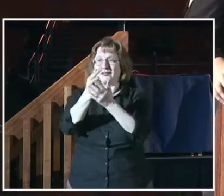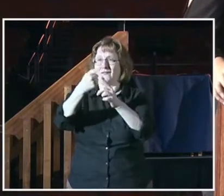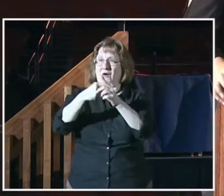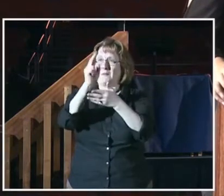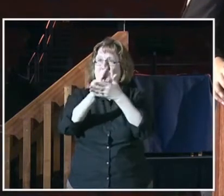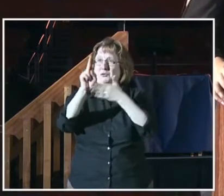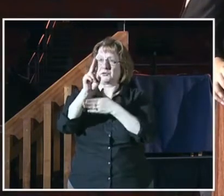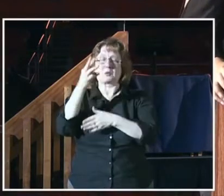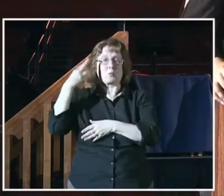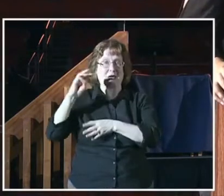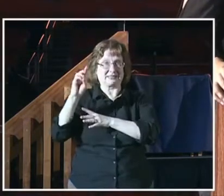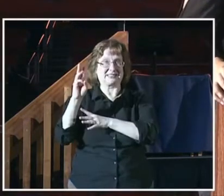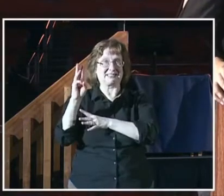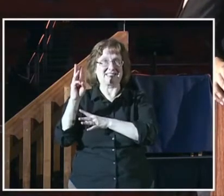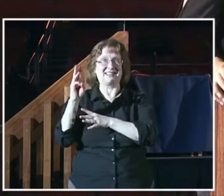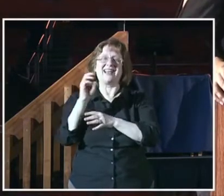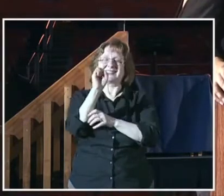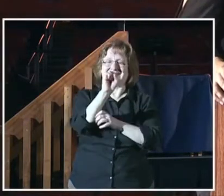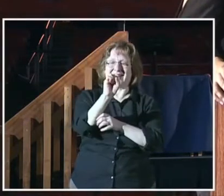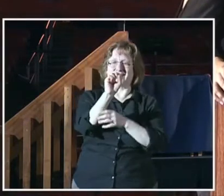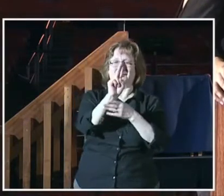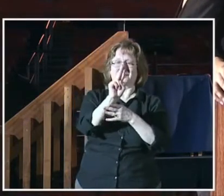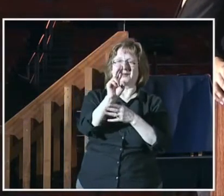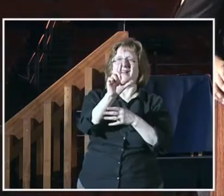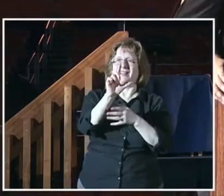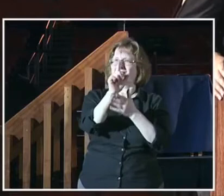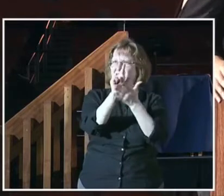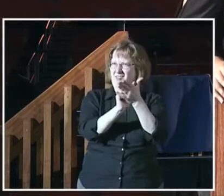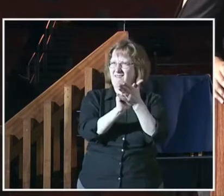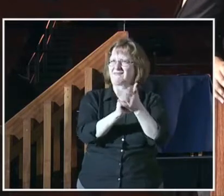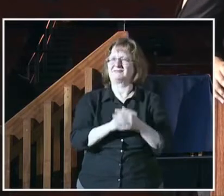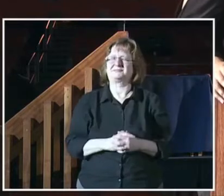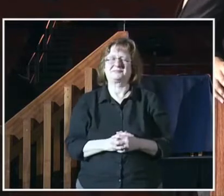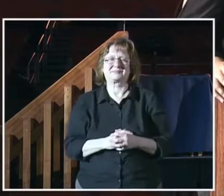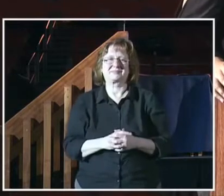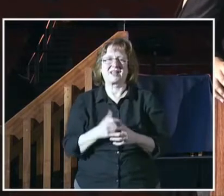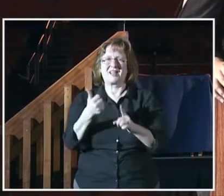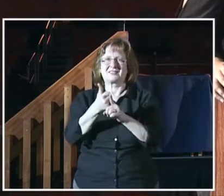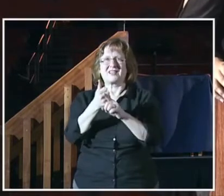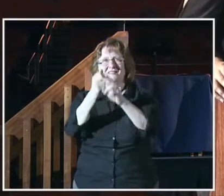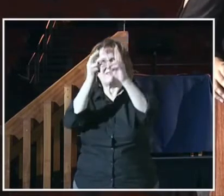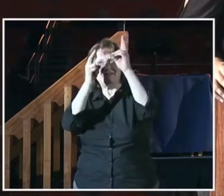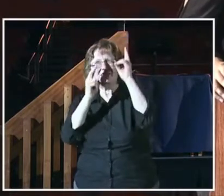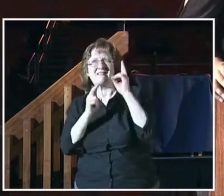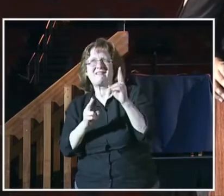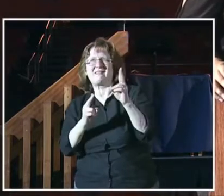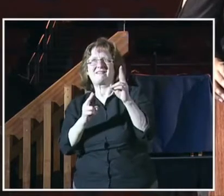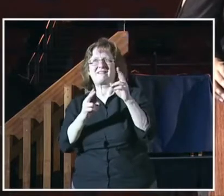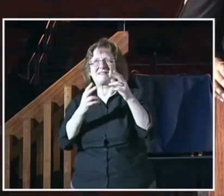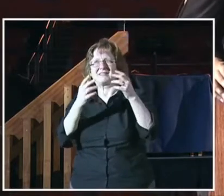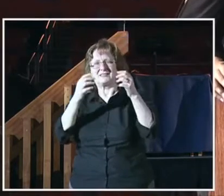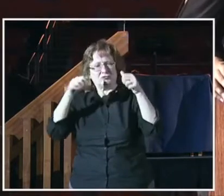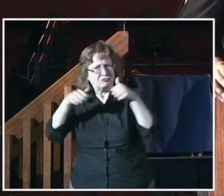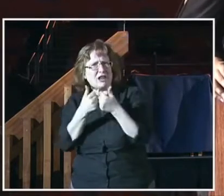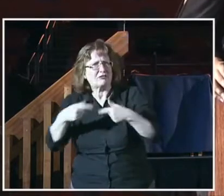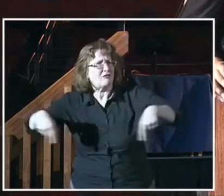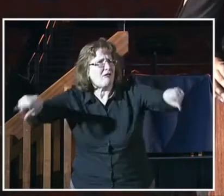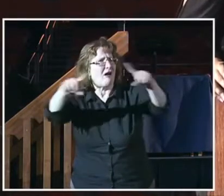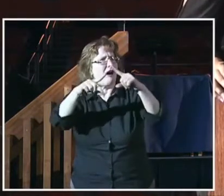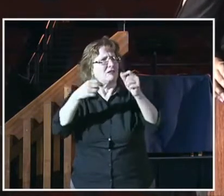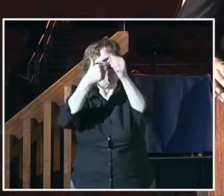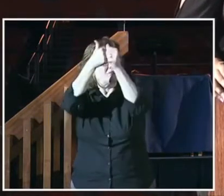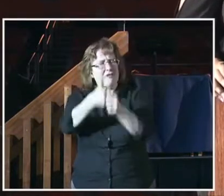of Washington and Seattle University School of Law. She continues to honor and challenge us to live in Martin Luther King Jr.'s words every